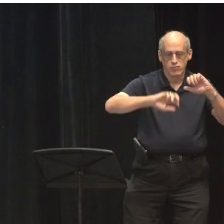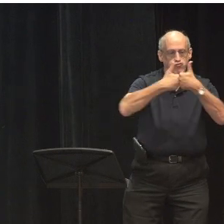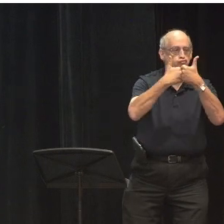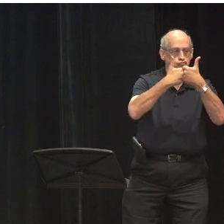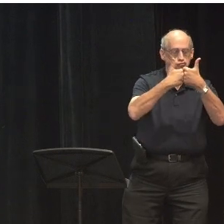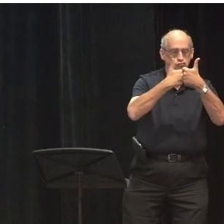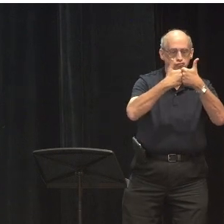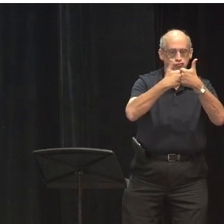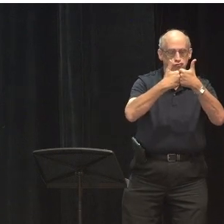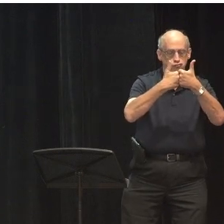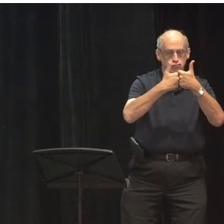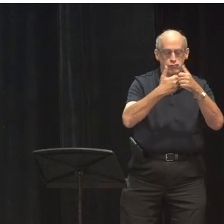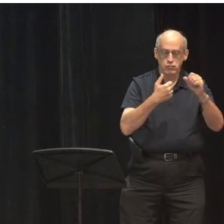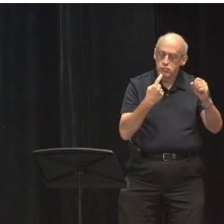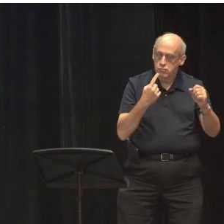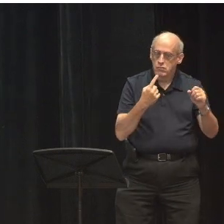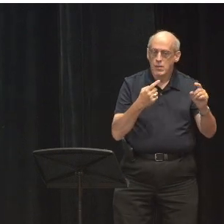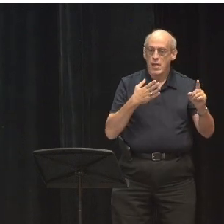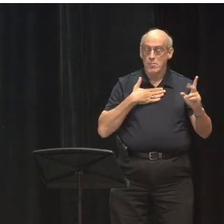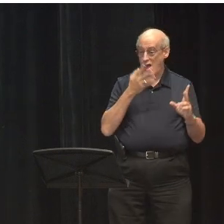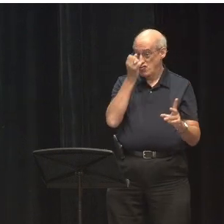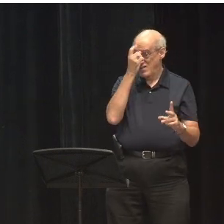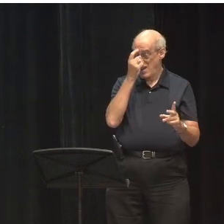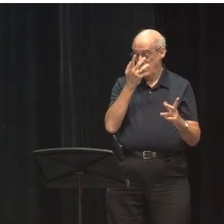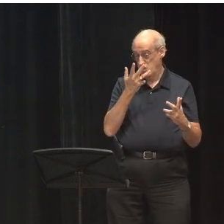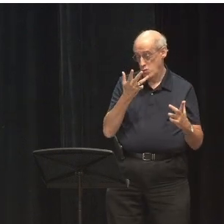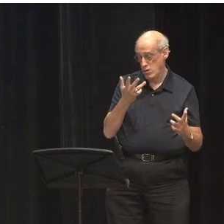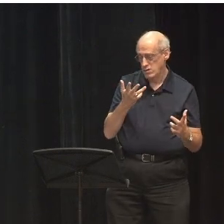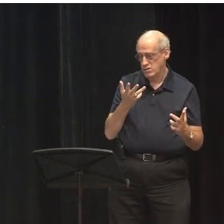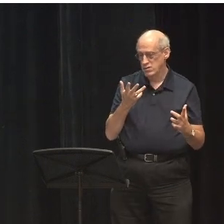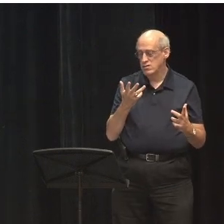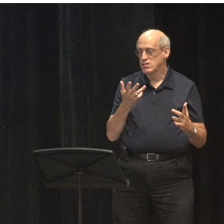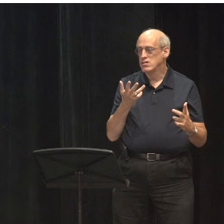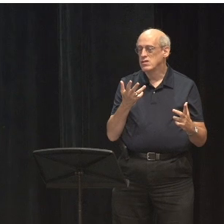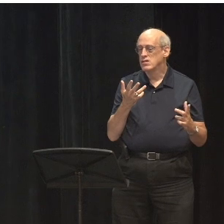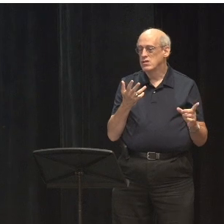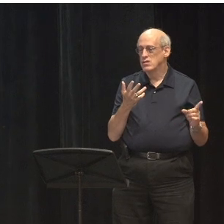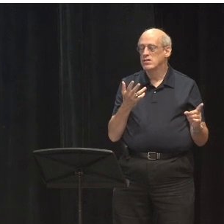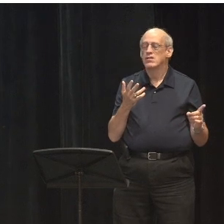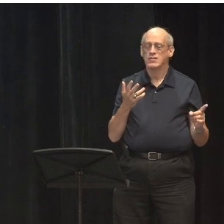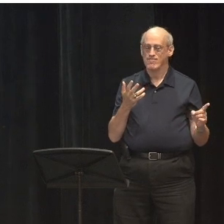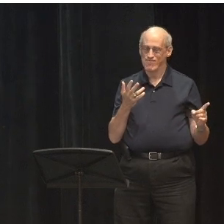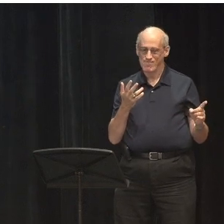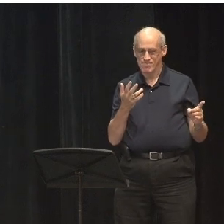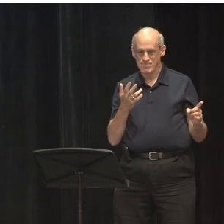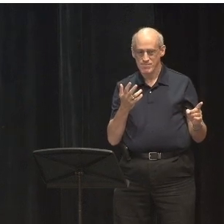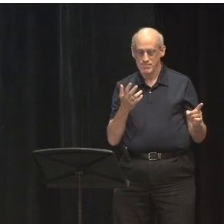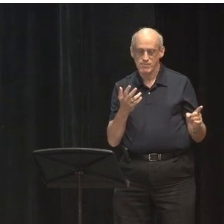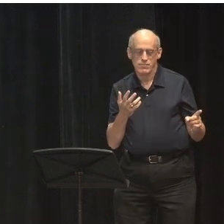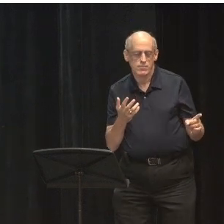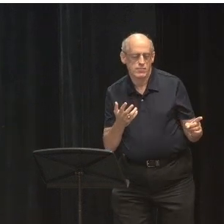a tree here and there. And so my understanding, when I walked away from that, was that, you know what, they're doing